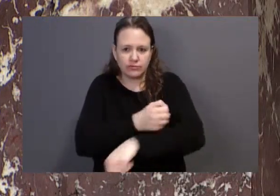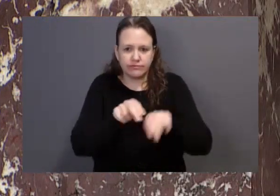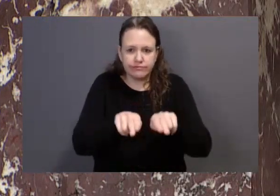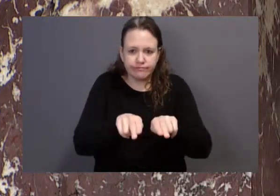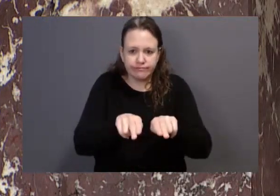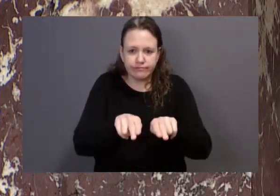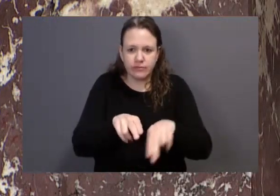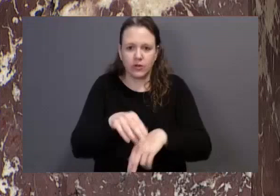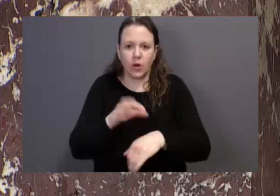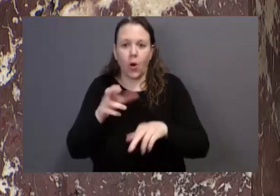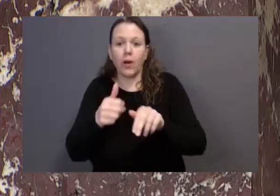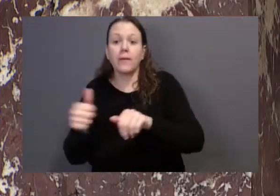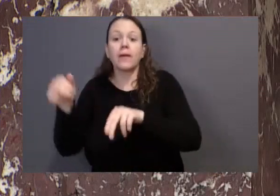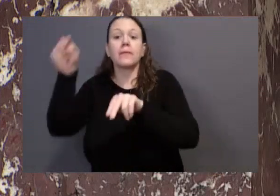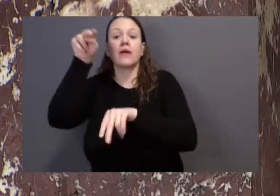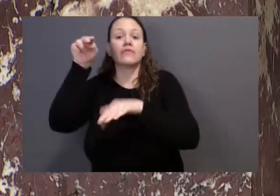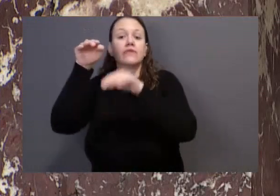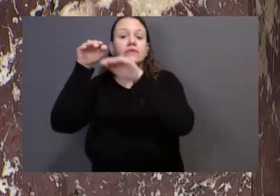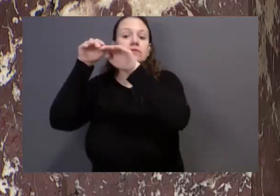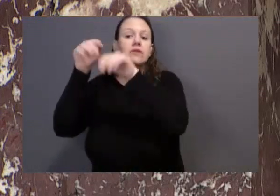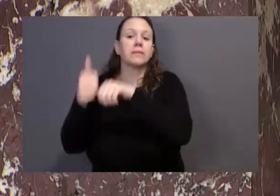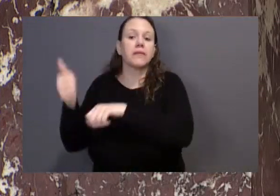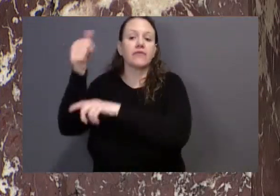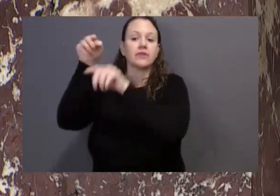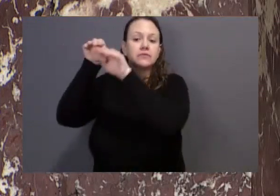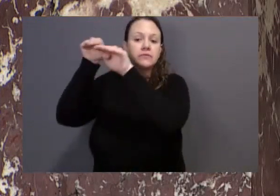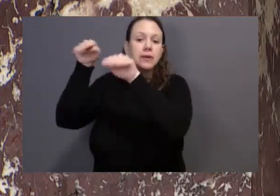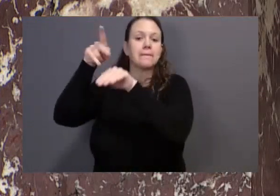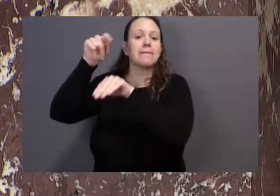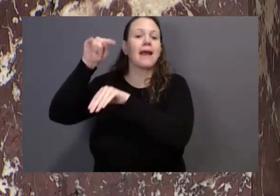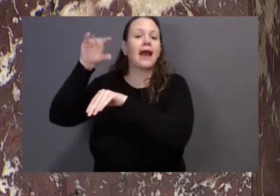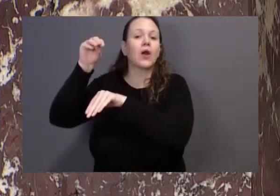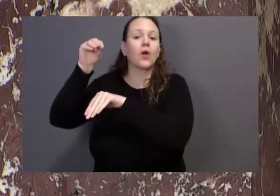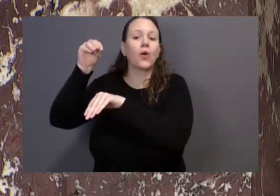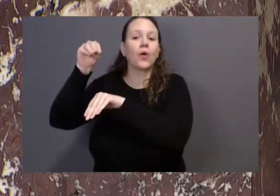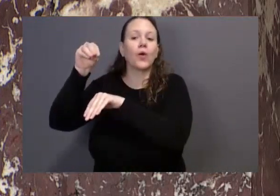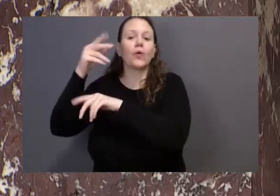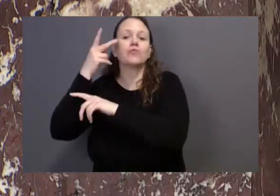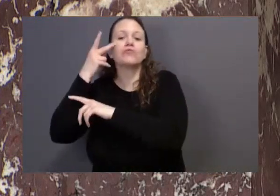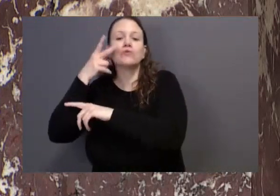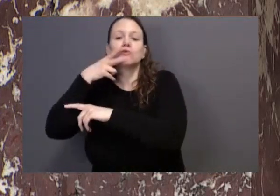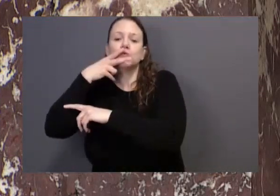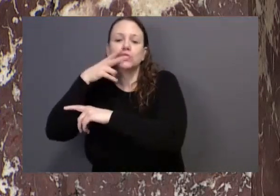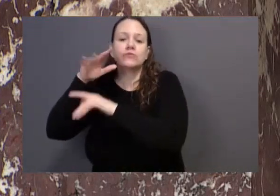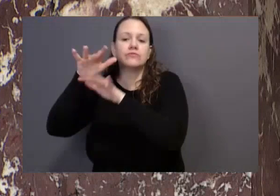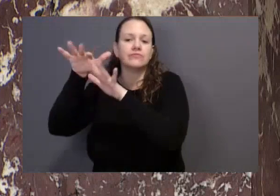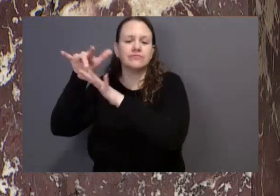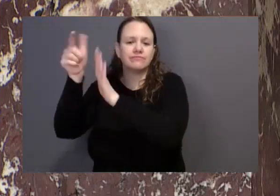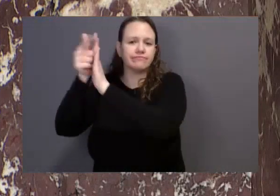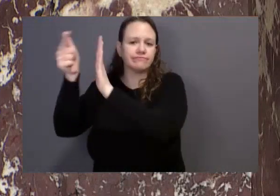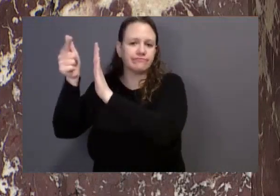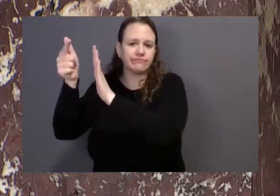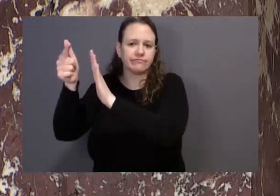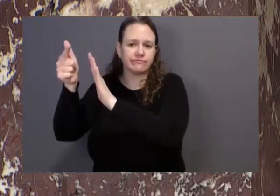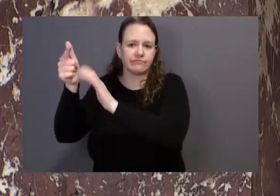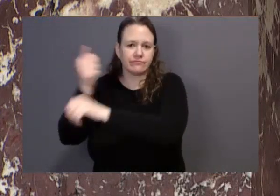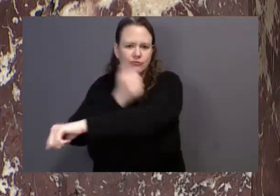being advised not to report these activities to law enforcement. Could the minister please confirm these